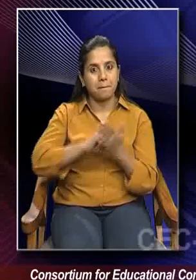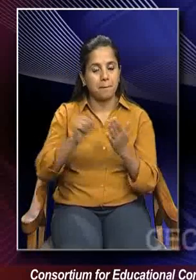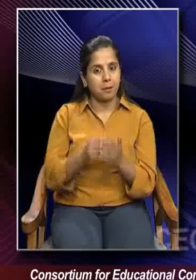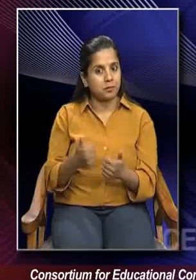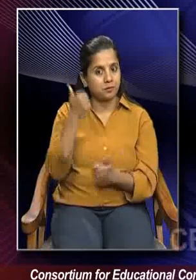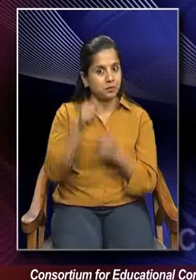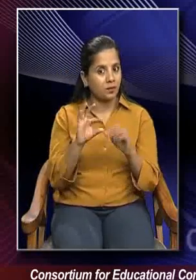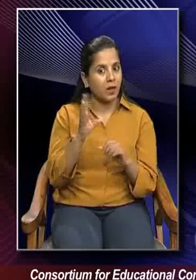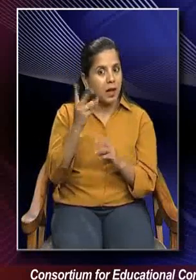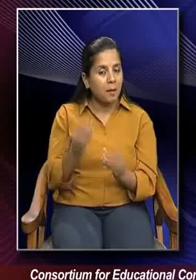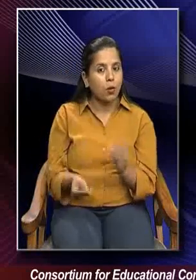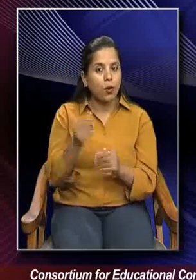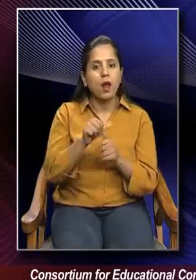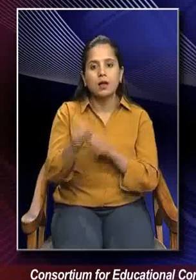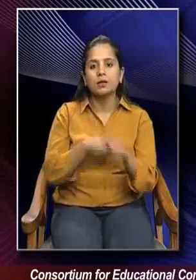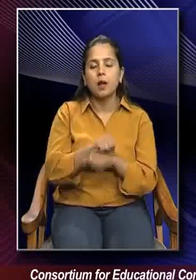and assignments.